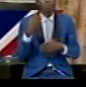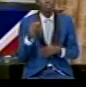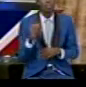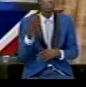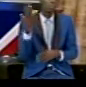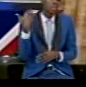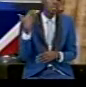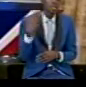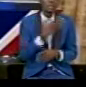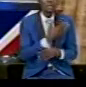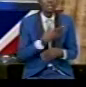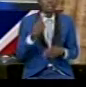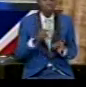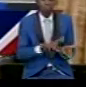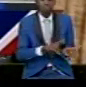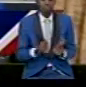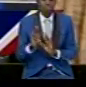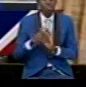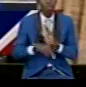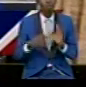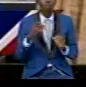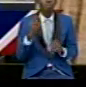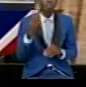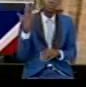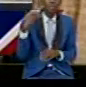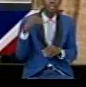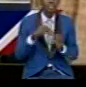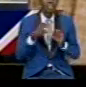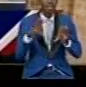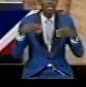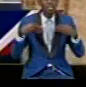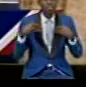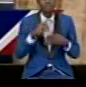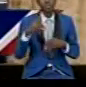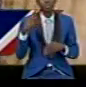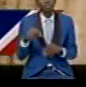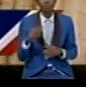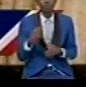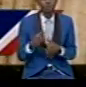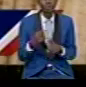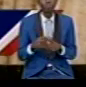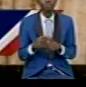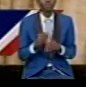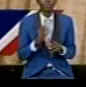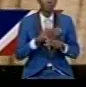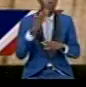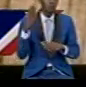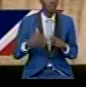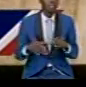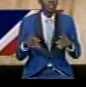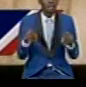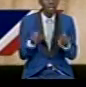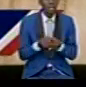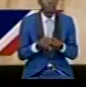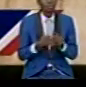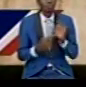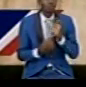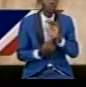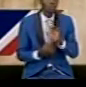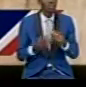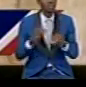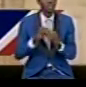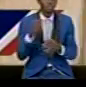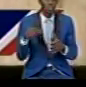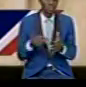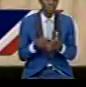and their readiness of the past in accepting the word completely, as they reflected in this section.